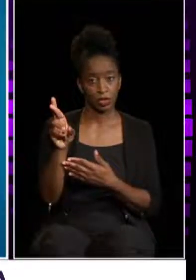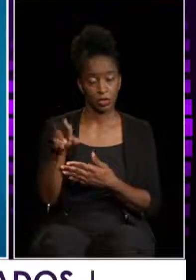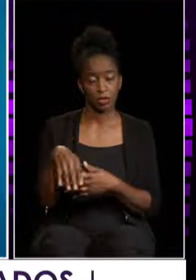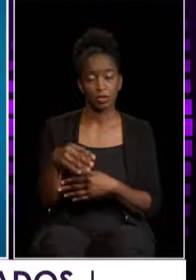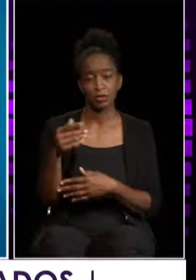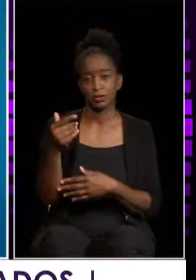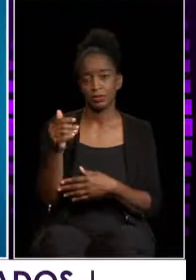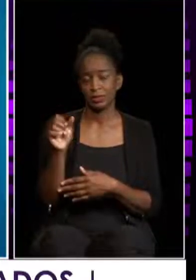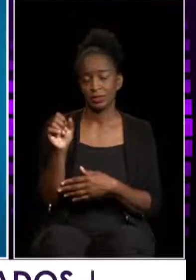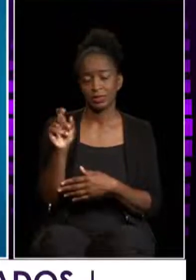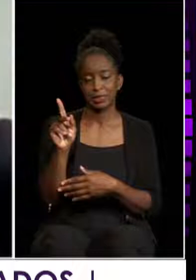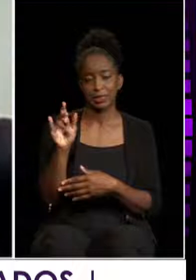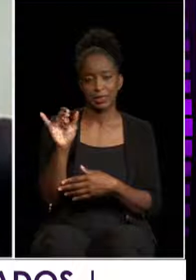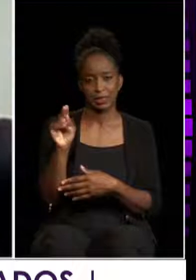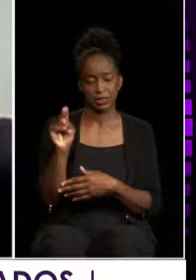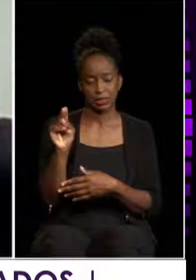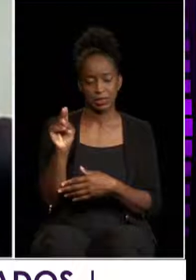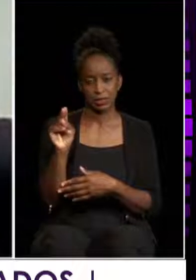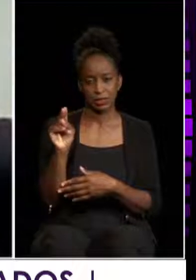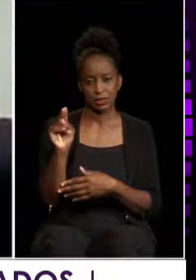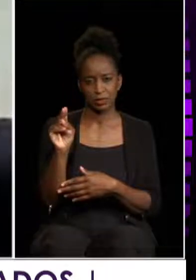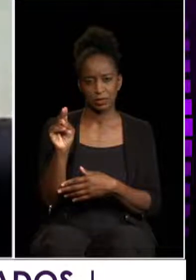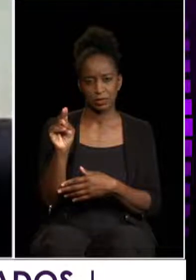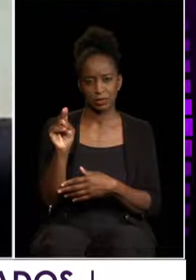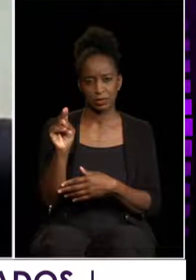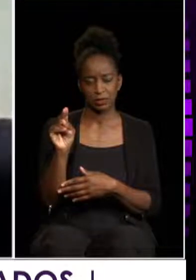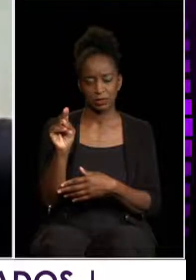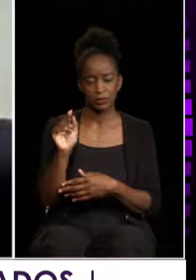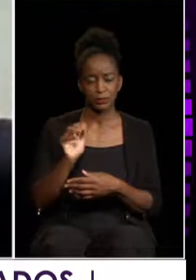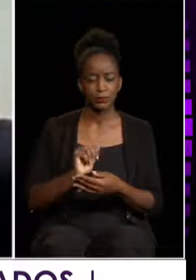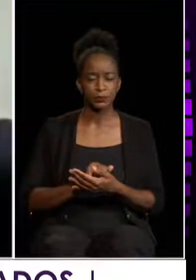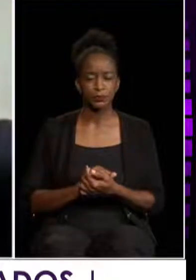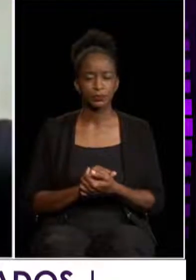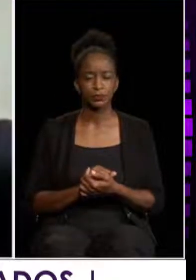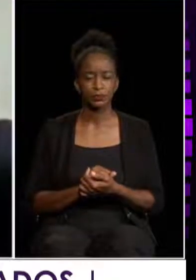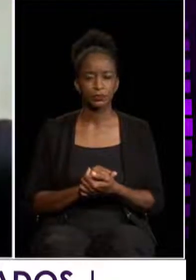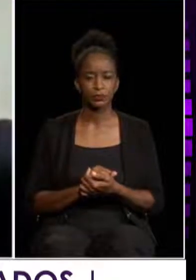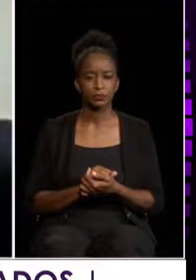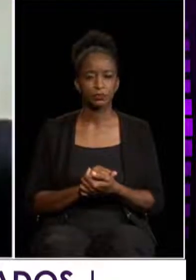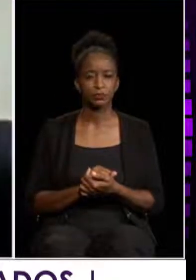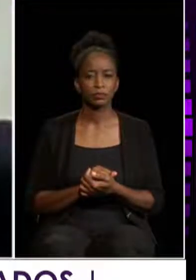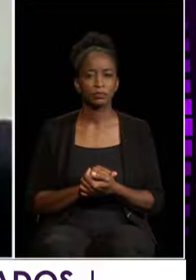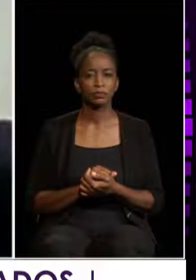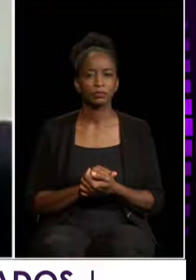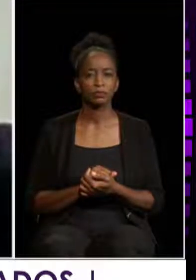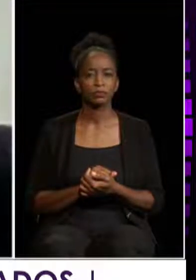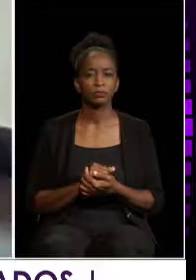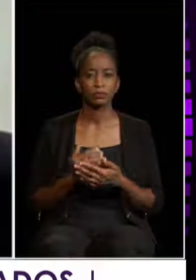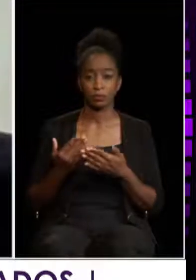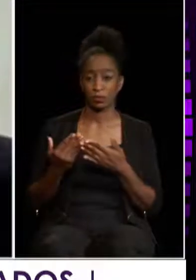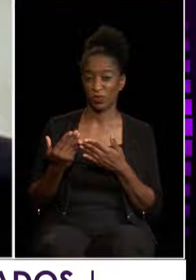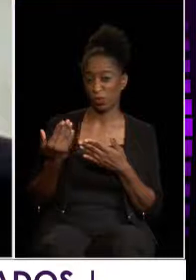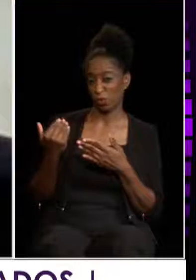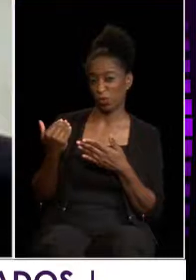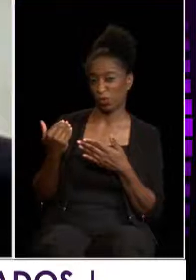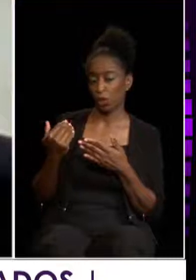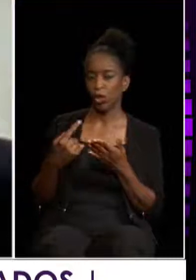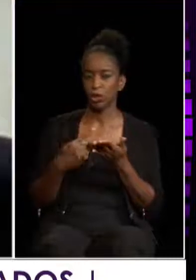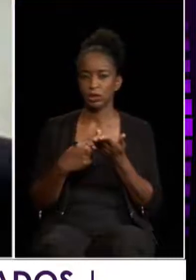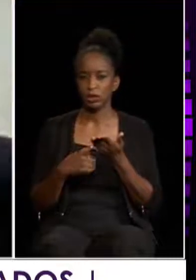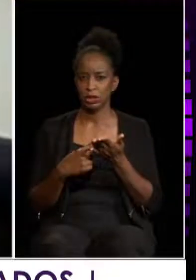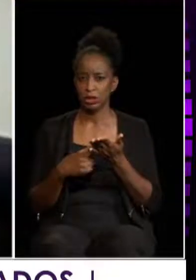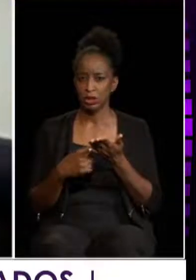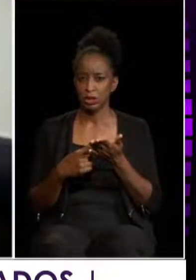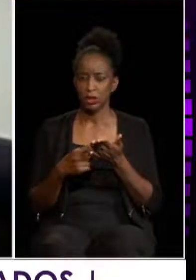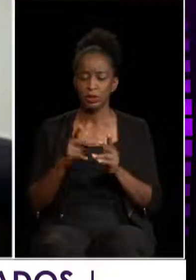years, she just spoke about issues or instances of self-harm and the increased numbers of, people being